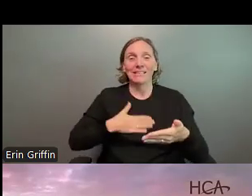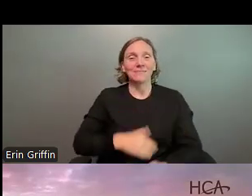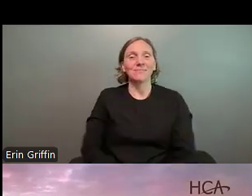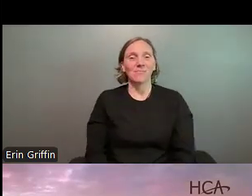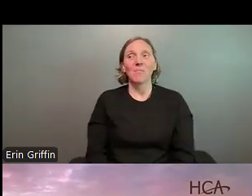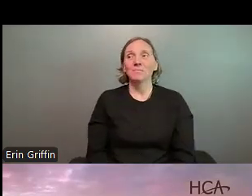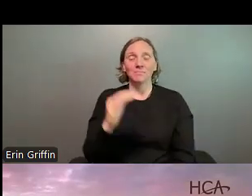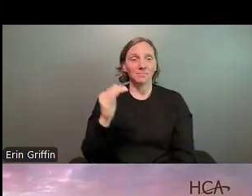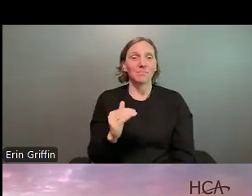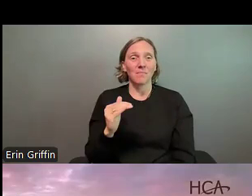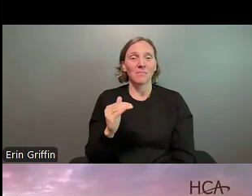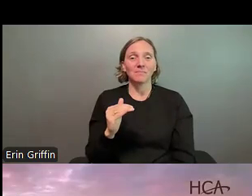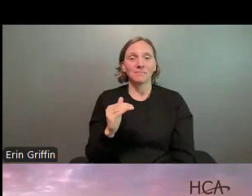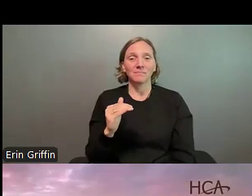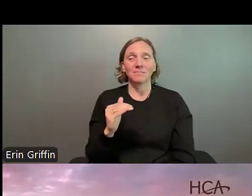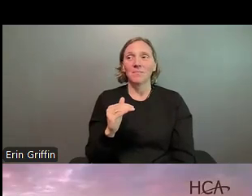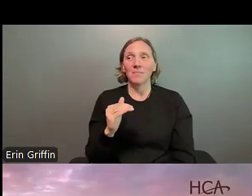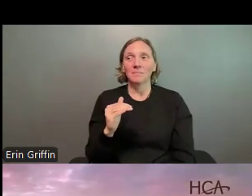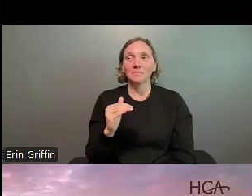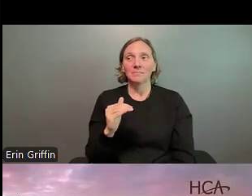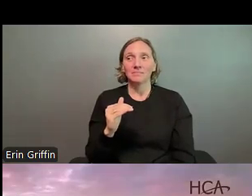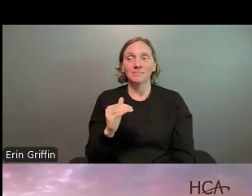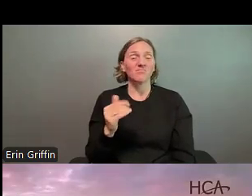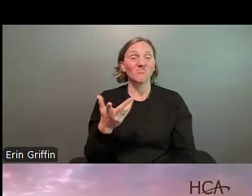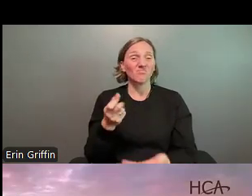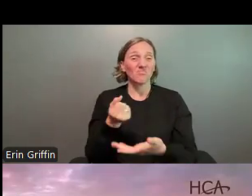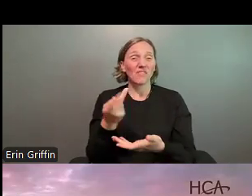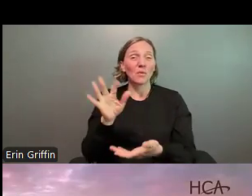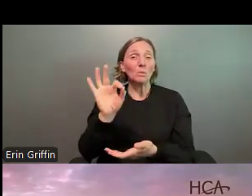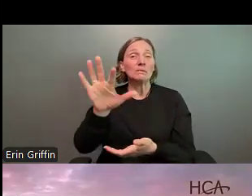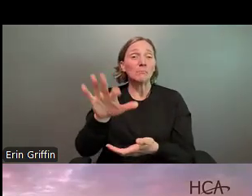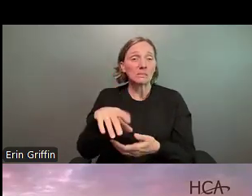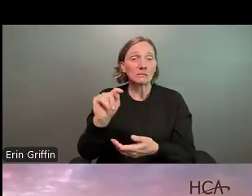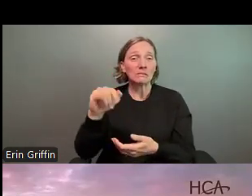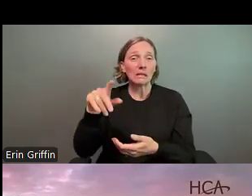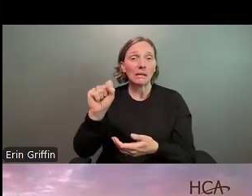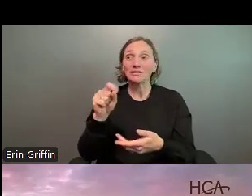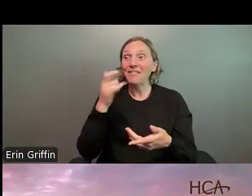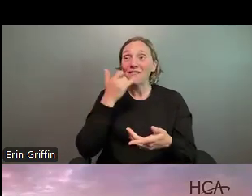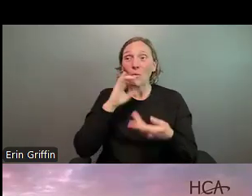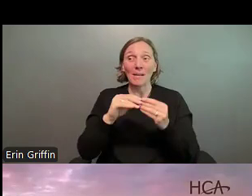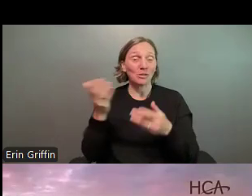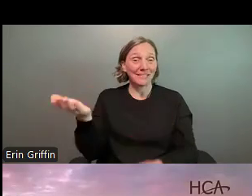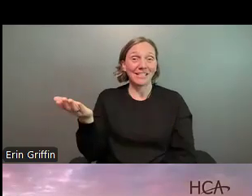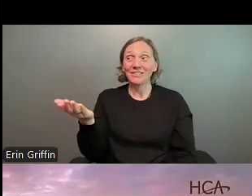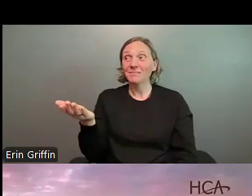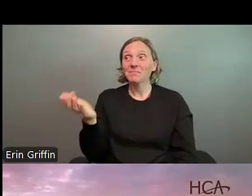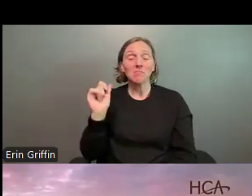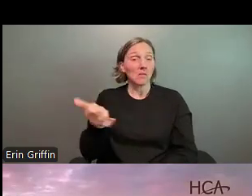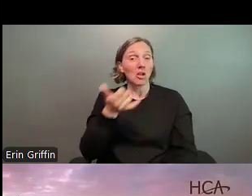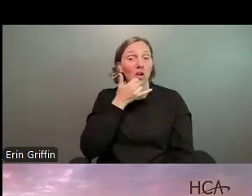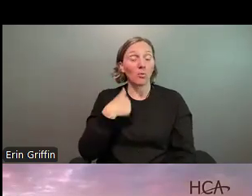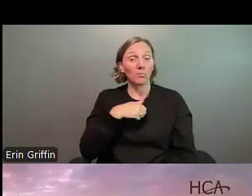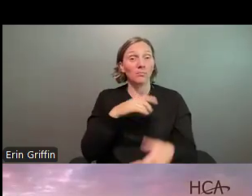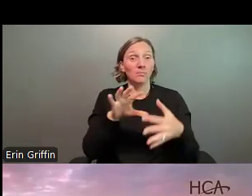And then just a few more tips for arranging interpreter services. We've got our phone number here. Give us a call and we can coordinate